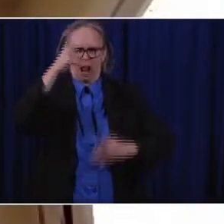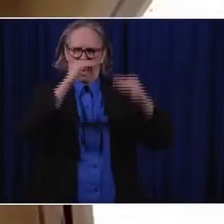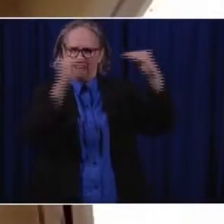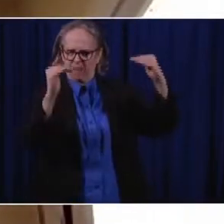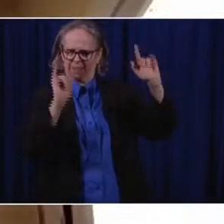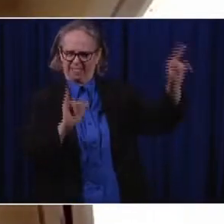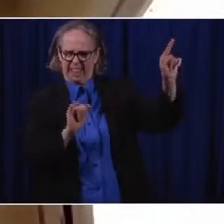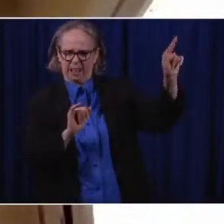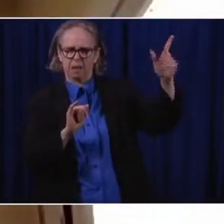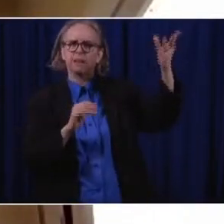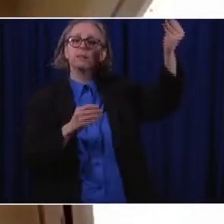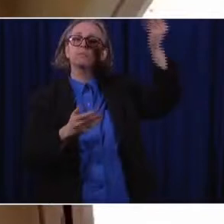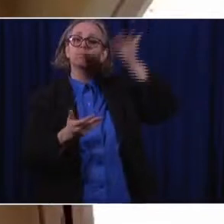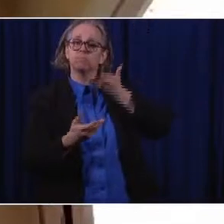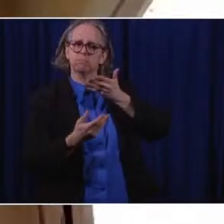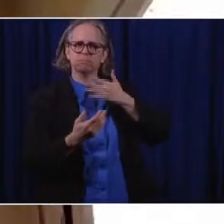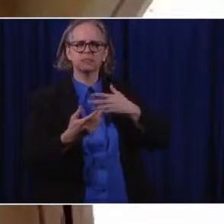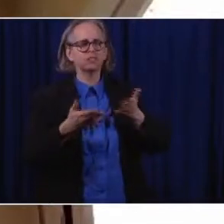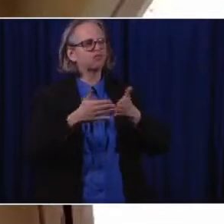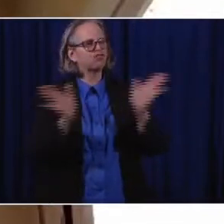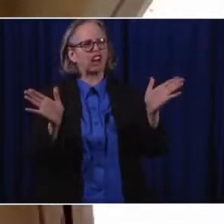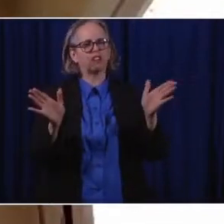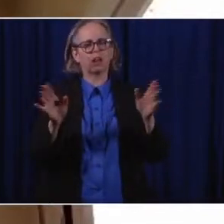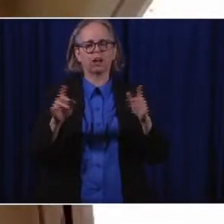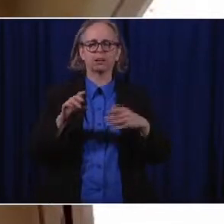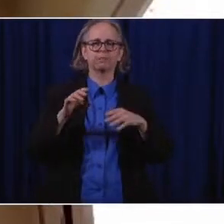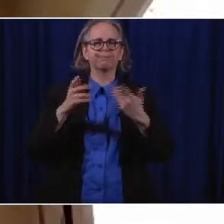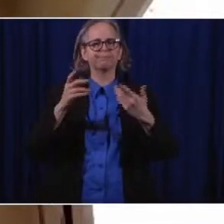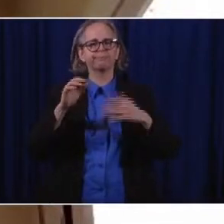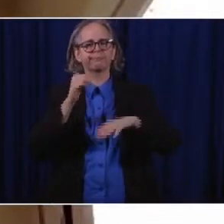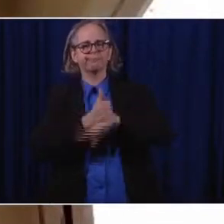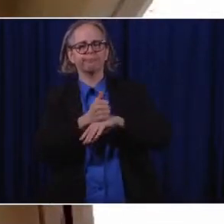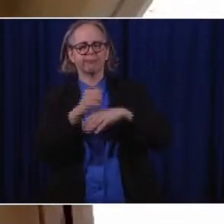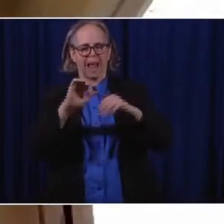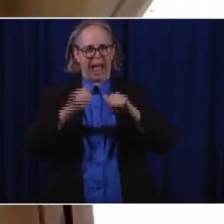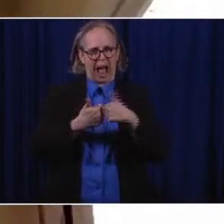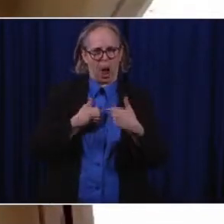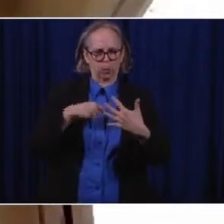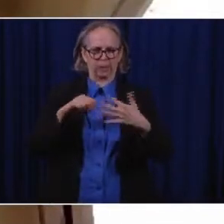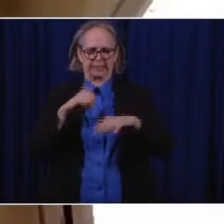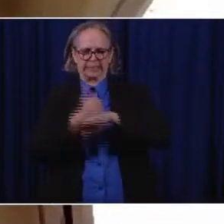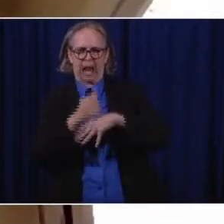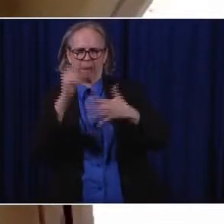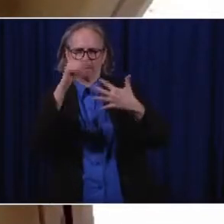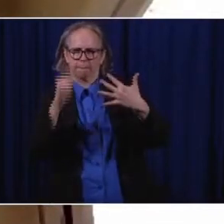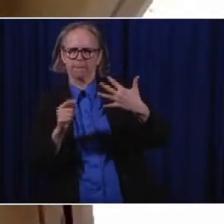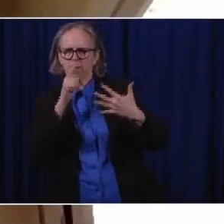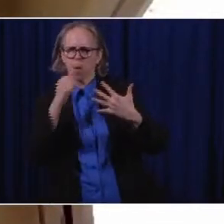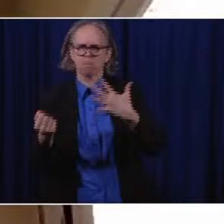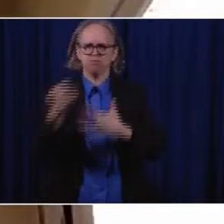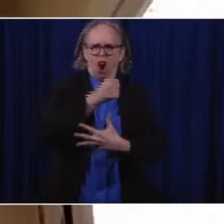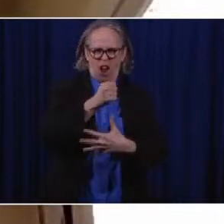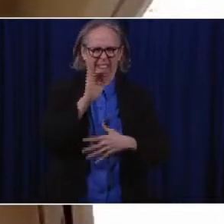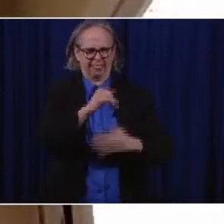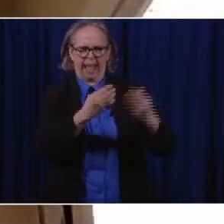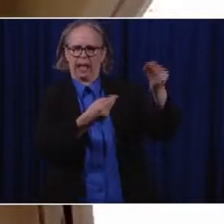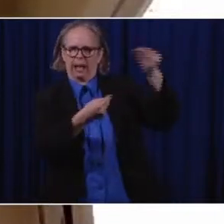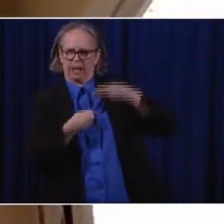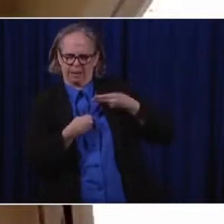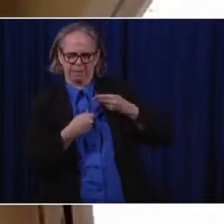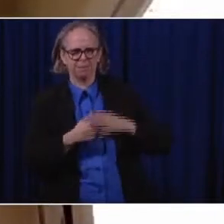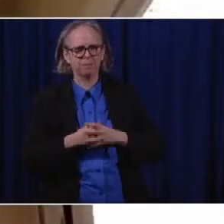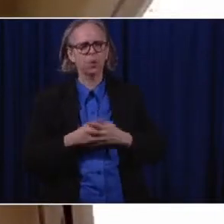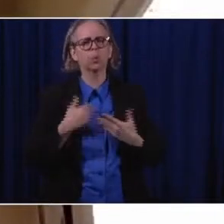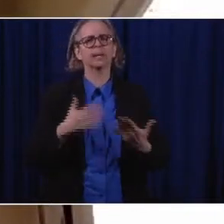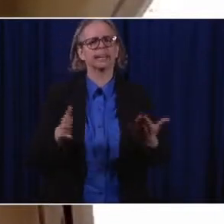general framework that we should adhere to. We have then been working to